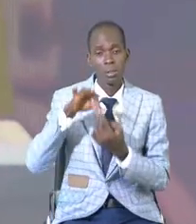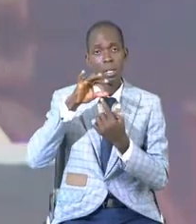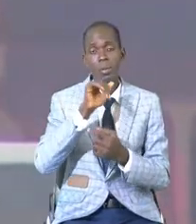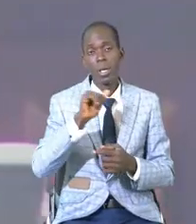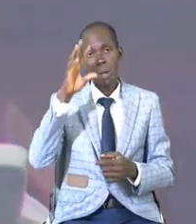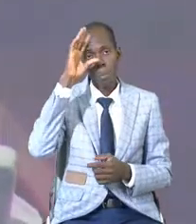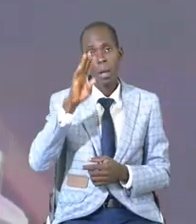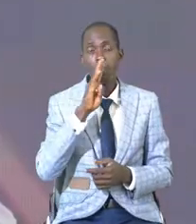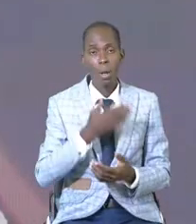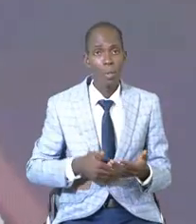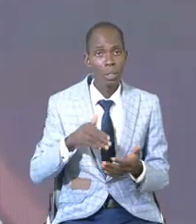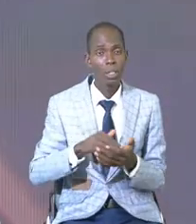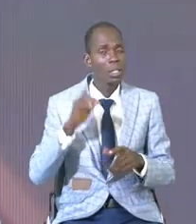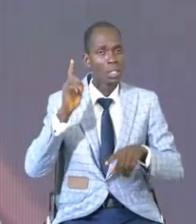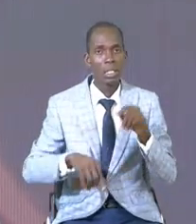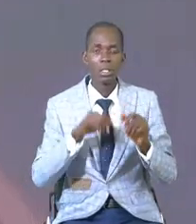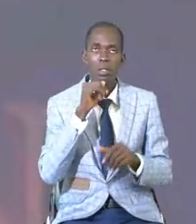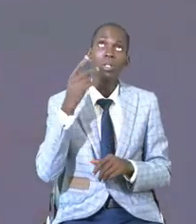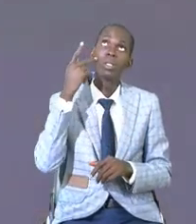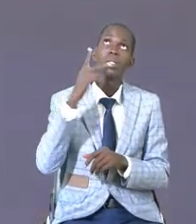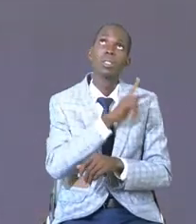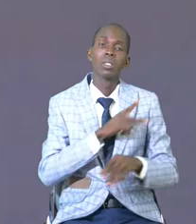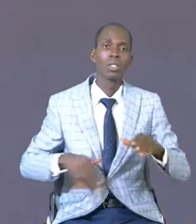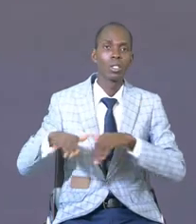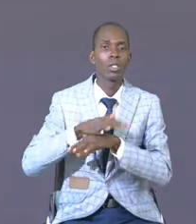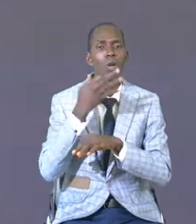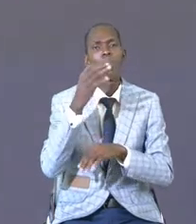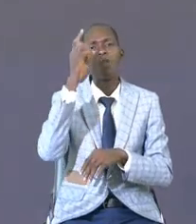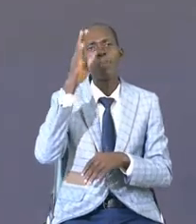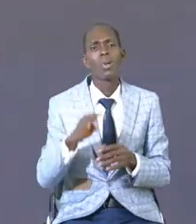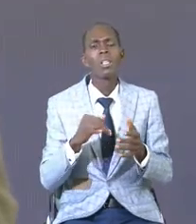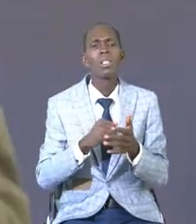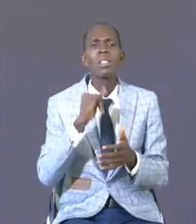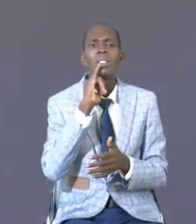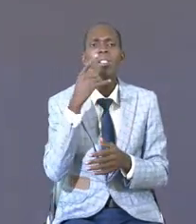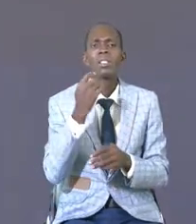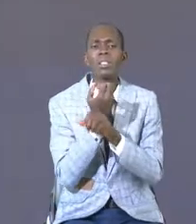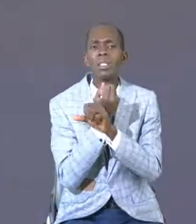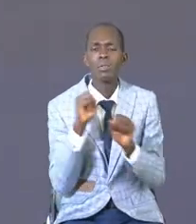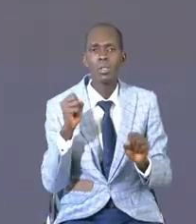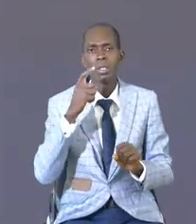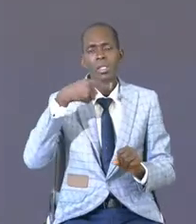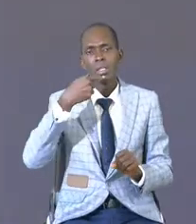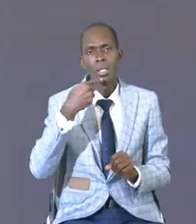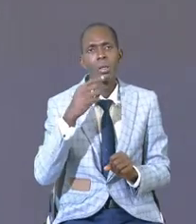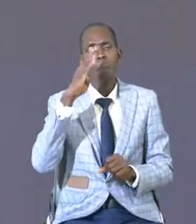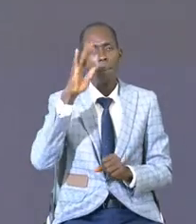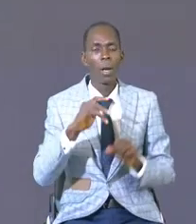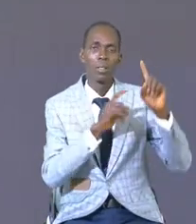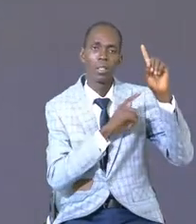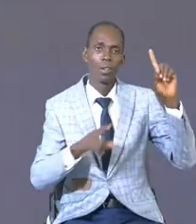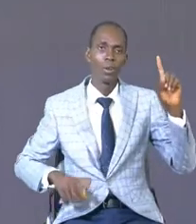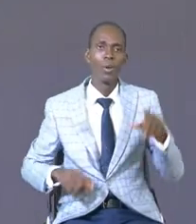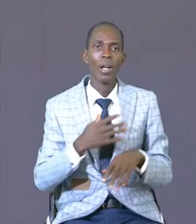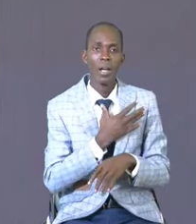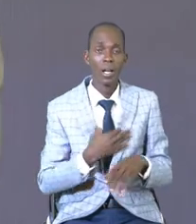he cannot see the kingdom of God. It is the salvation spoken of by the Lord. And you know,